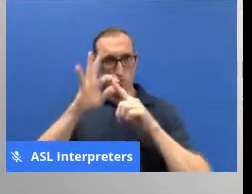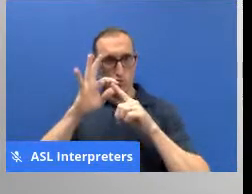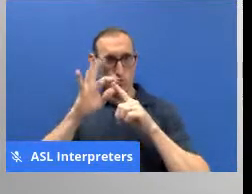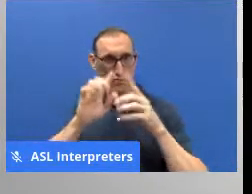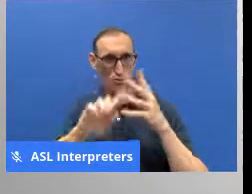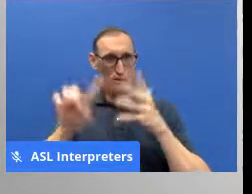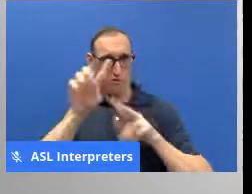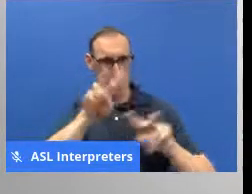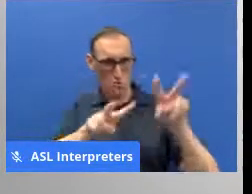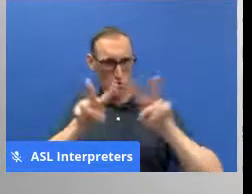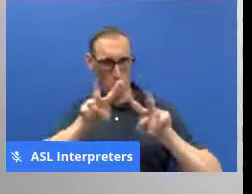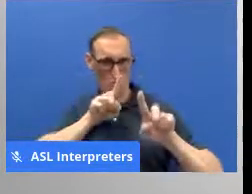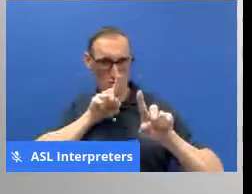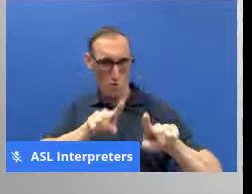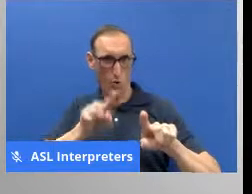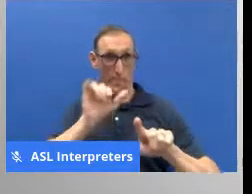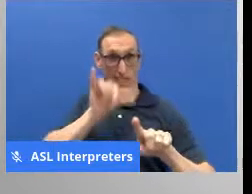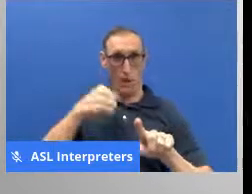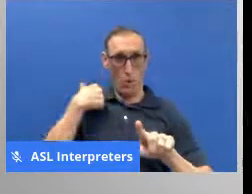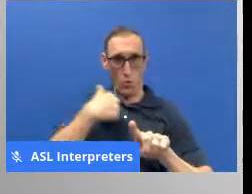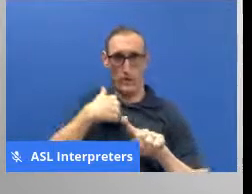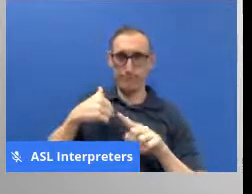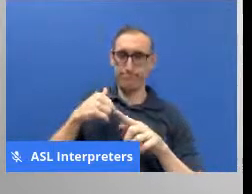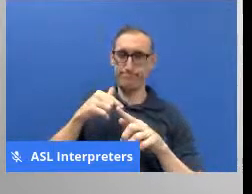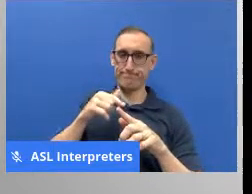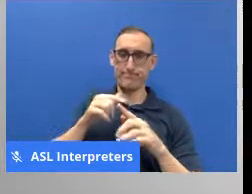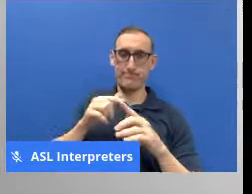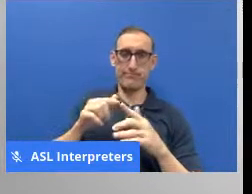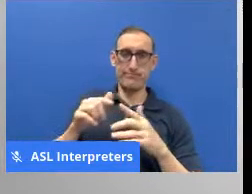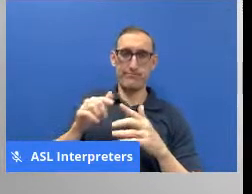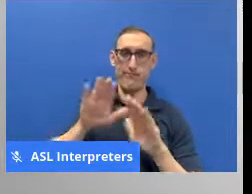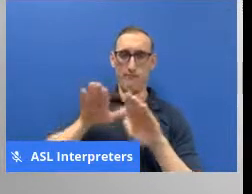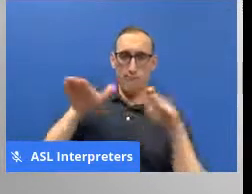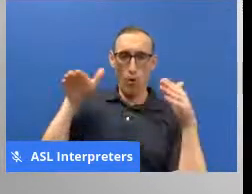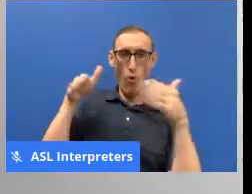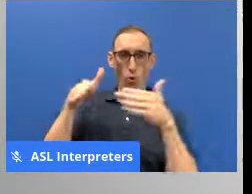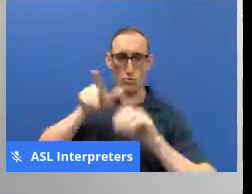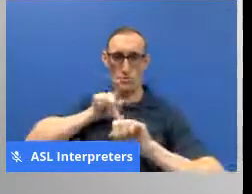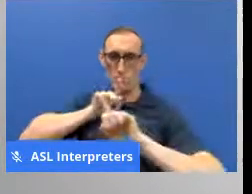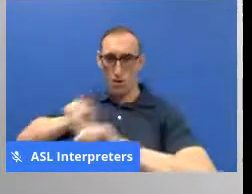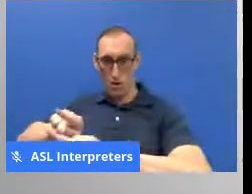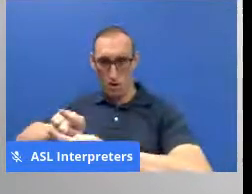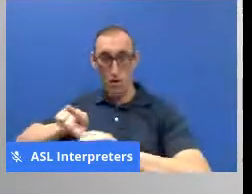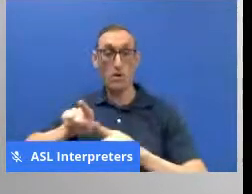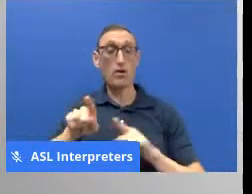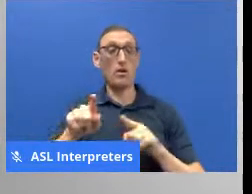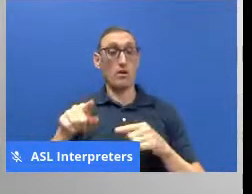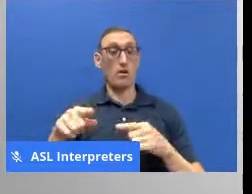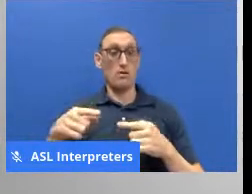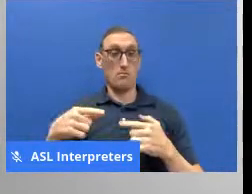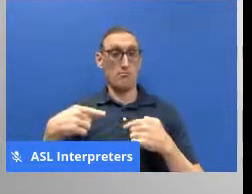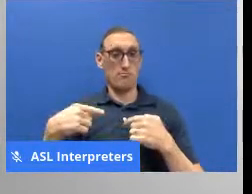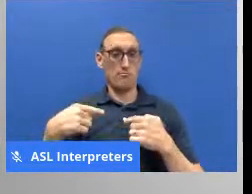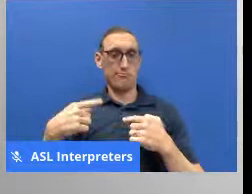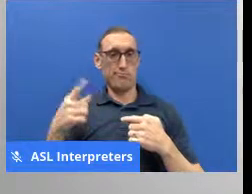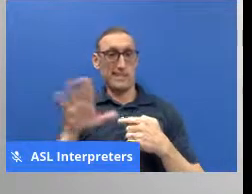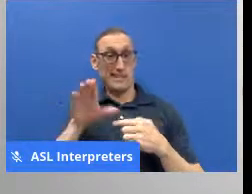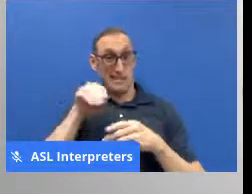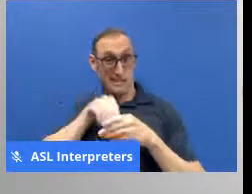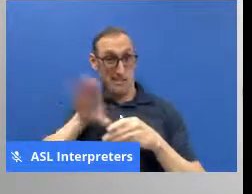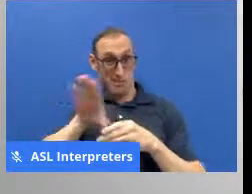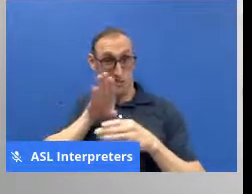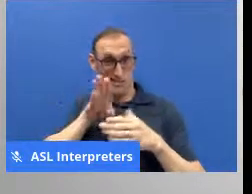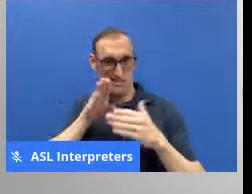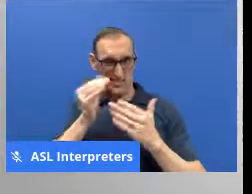mainly responding to. There are several overarching issues that they brought up in the end of the report. I